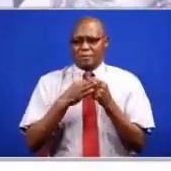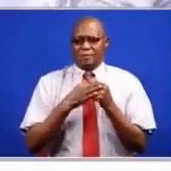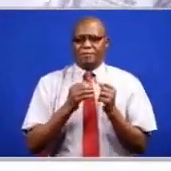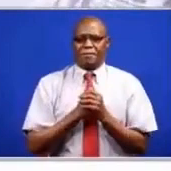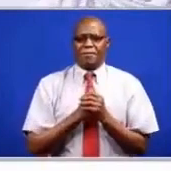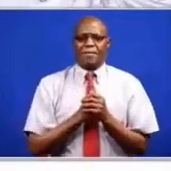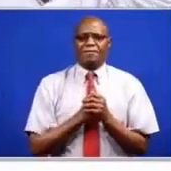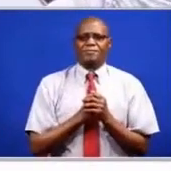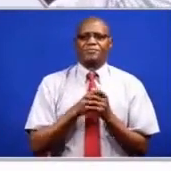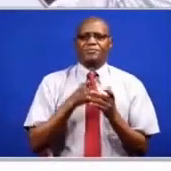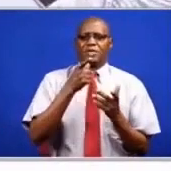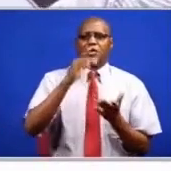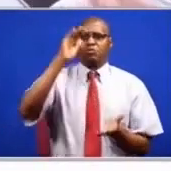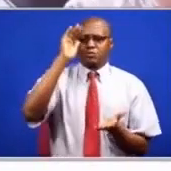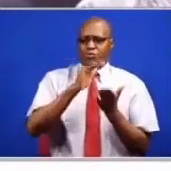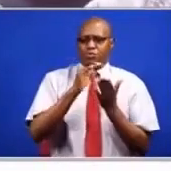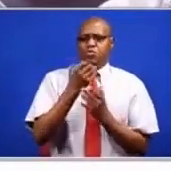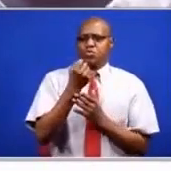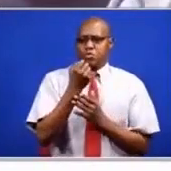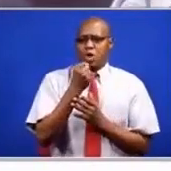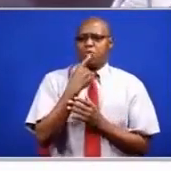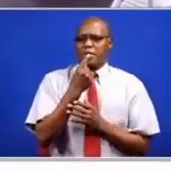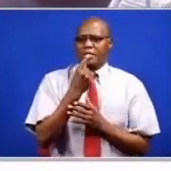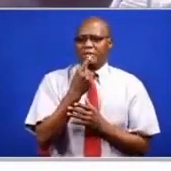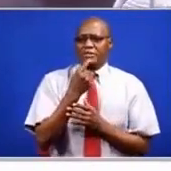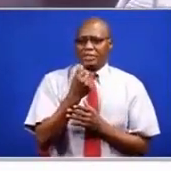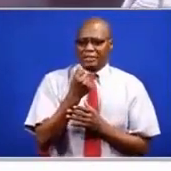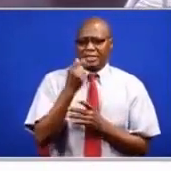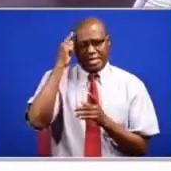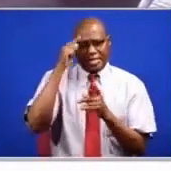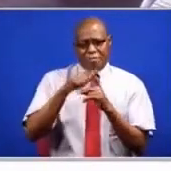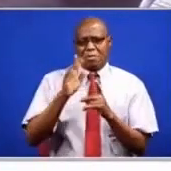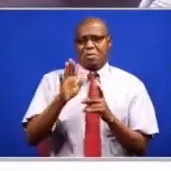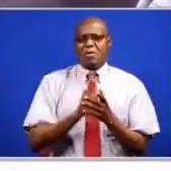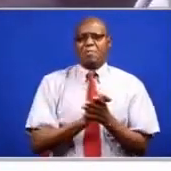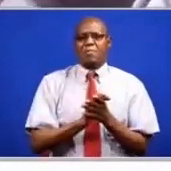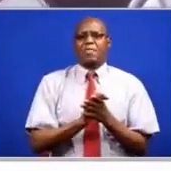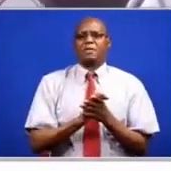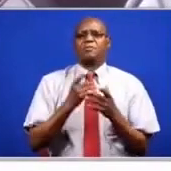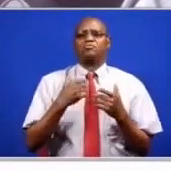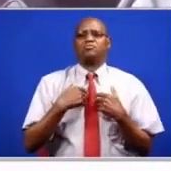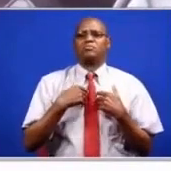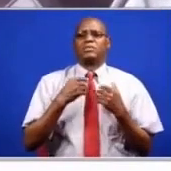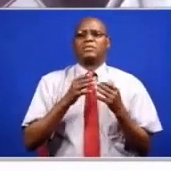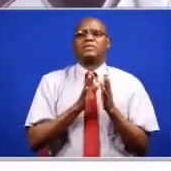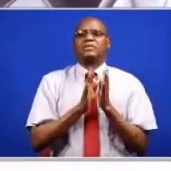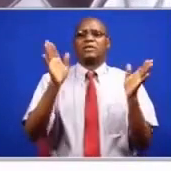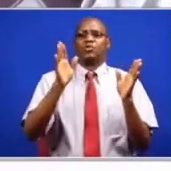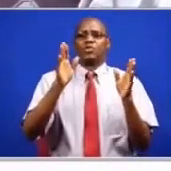to bring down the price of unga to 100 shillings. And I want to tell them there will be no general election in